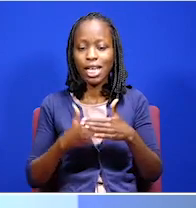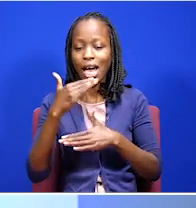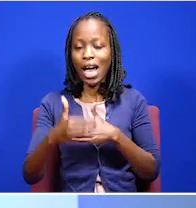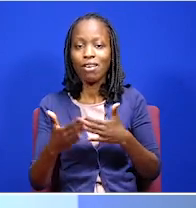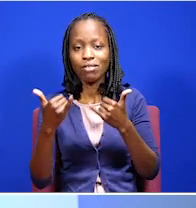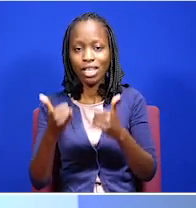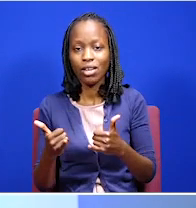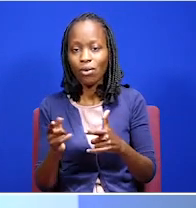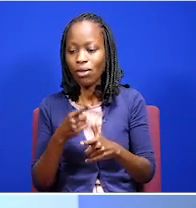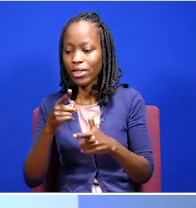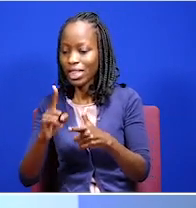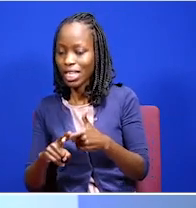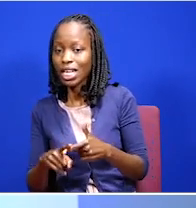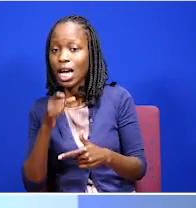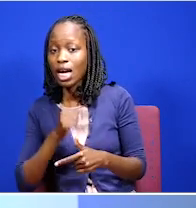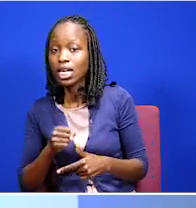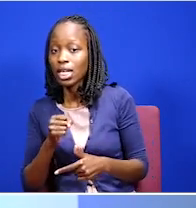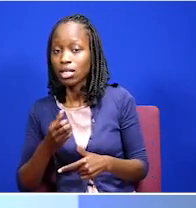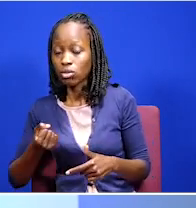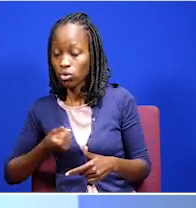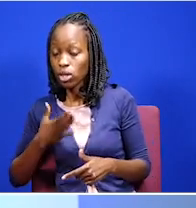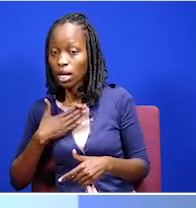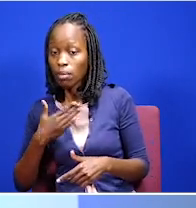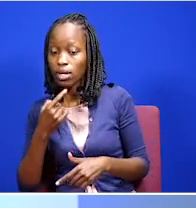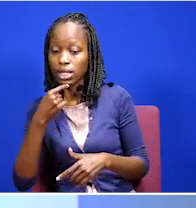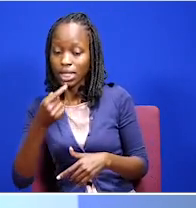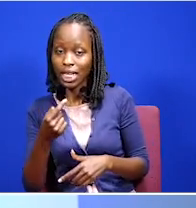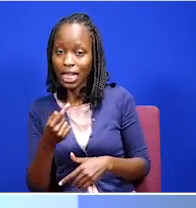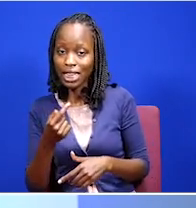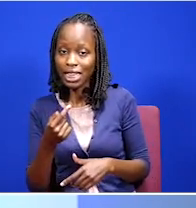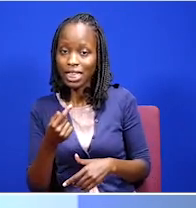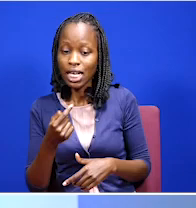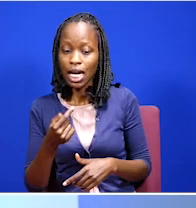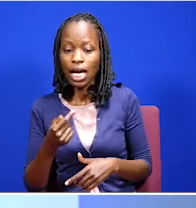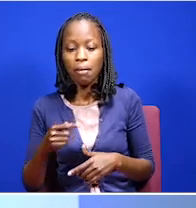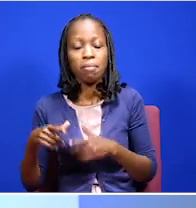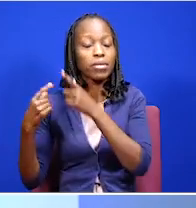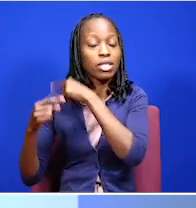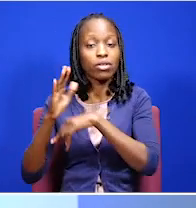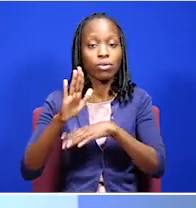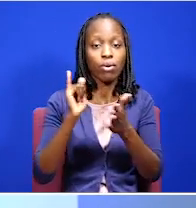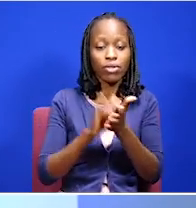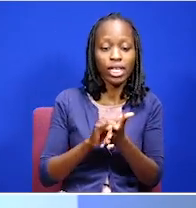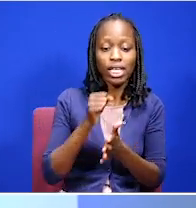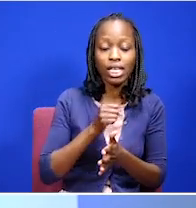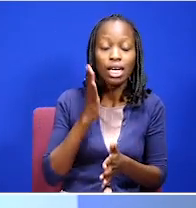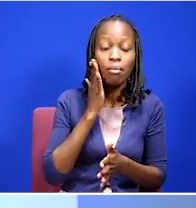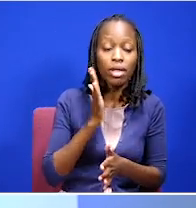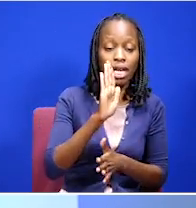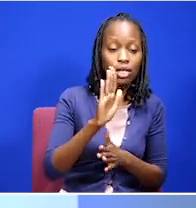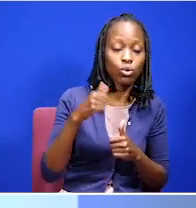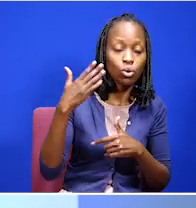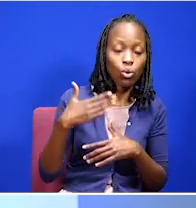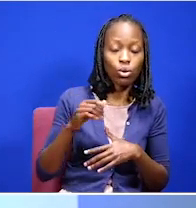grandson, so that years from now, 50 years, 60 years from now, she'll be telling her